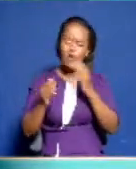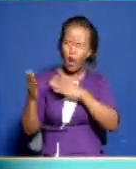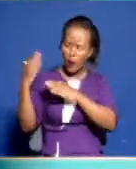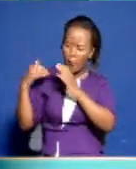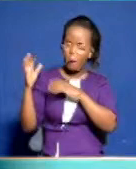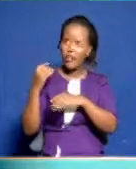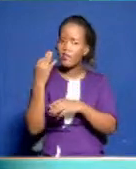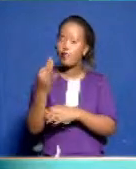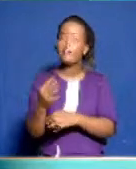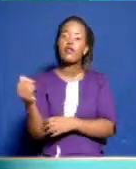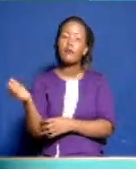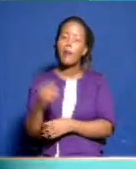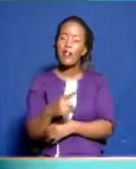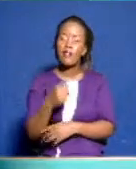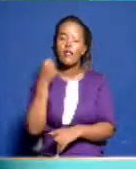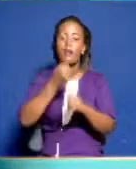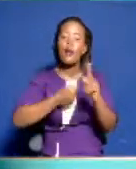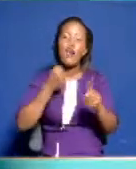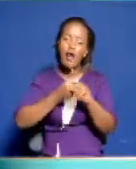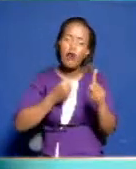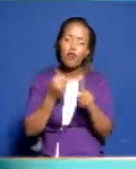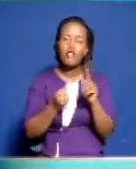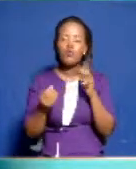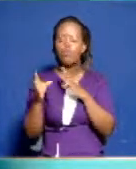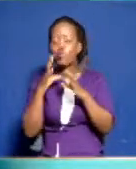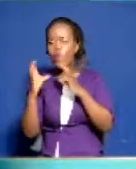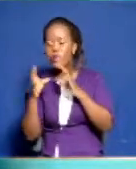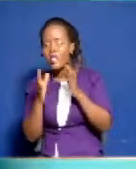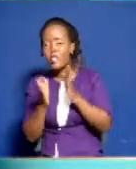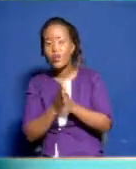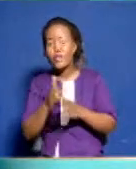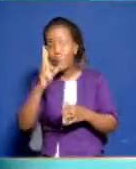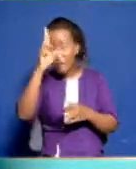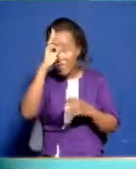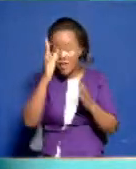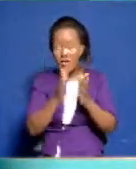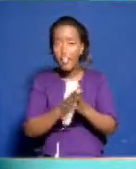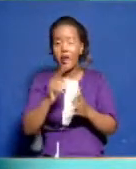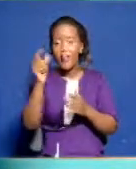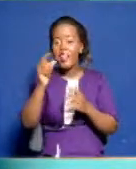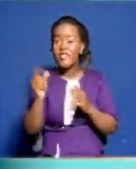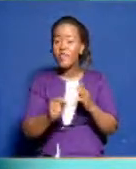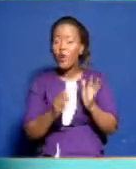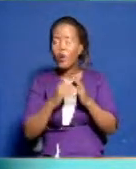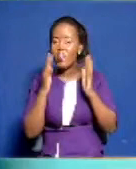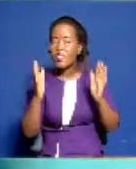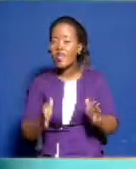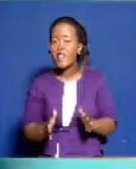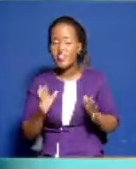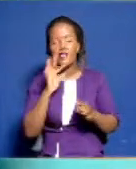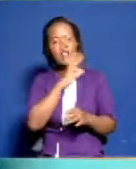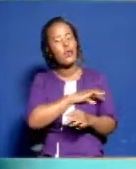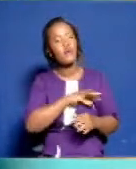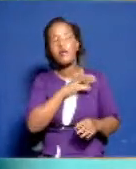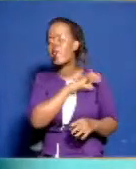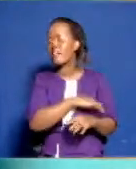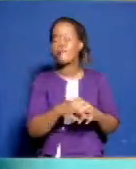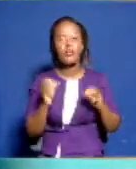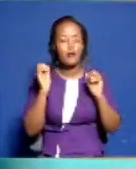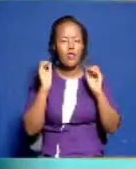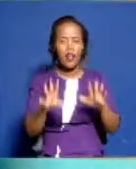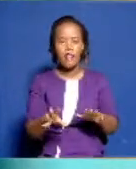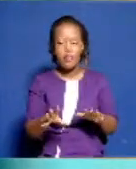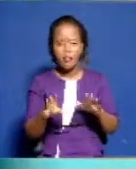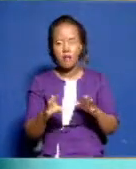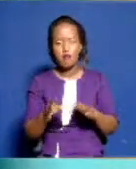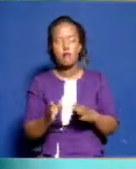and that efforts to engage security personnel in the area and local leaders over the runaway insecurity have borne no fruits.